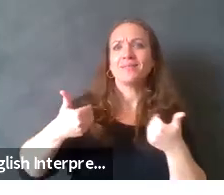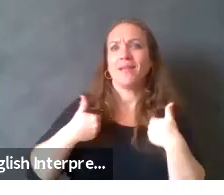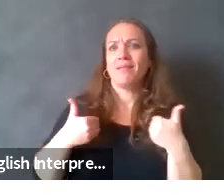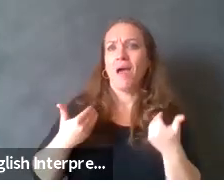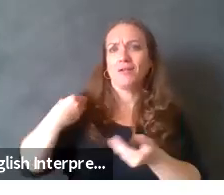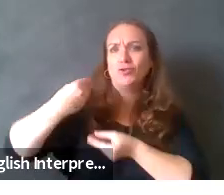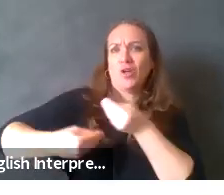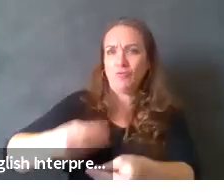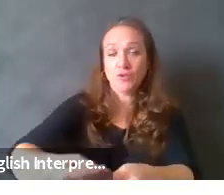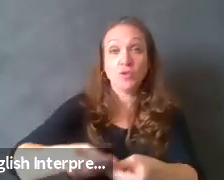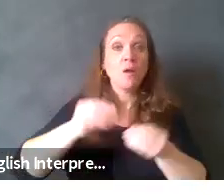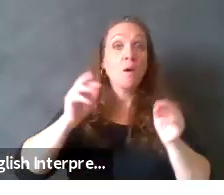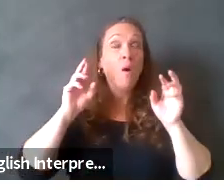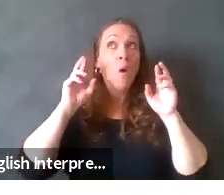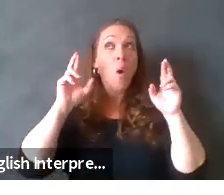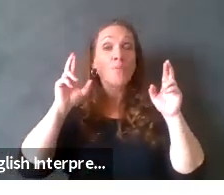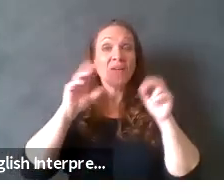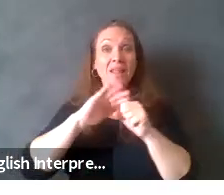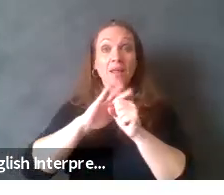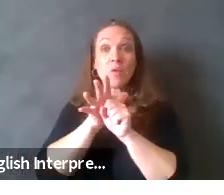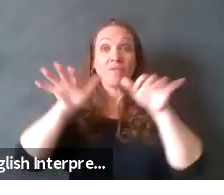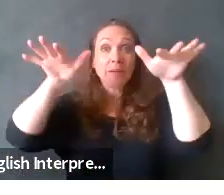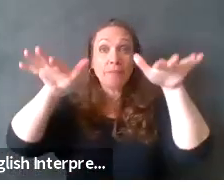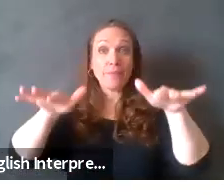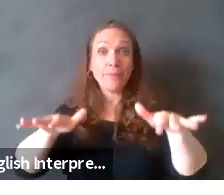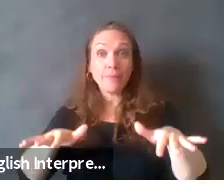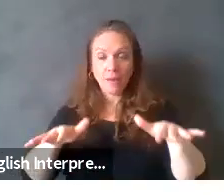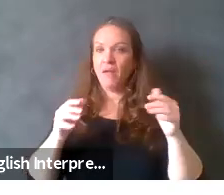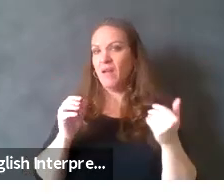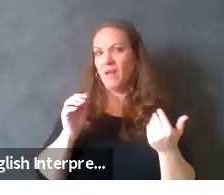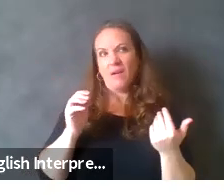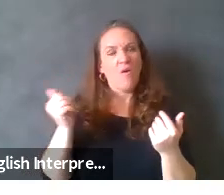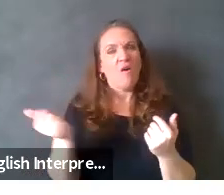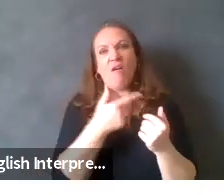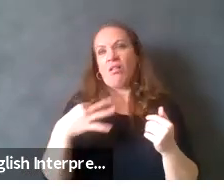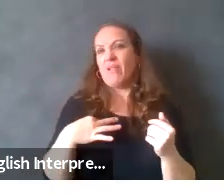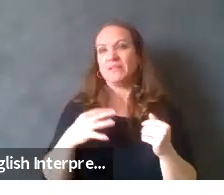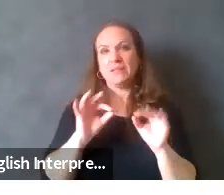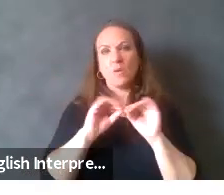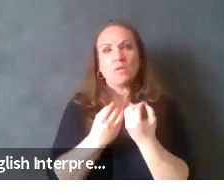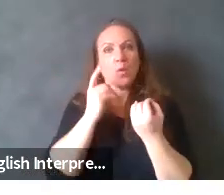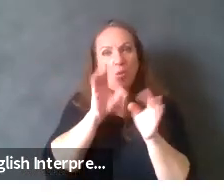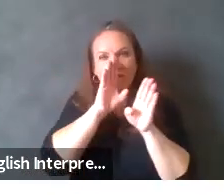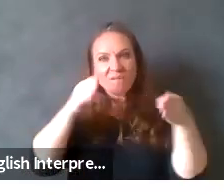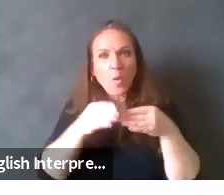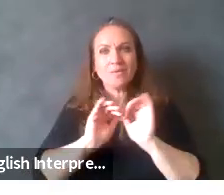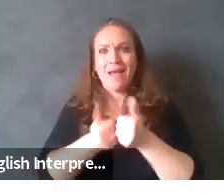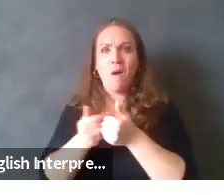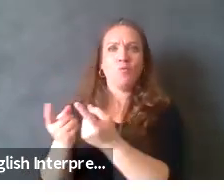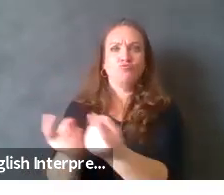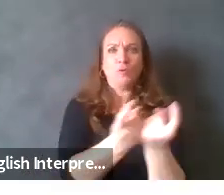all settles down a bit, that will be a real focus for all of those voluntary organizations.